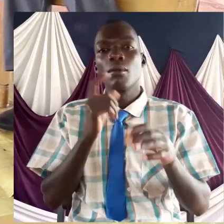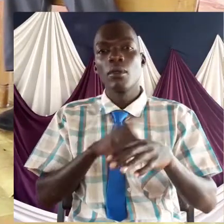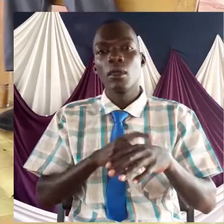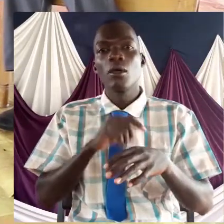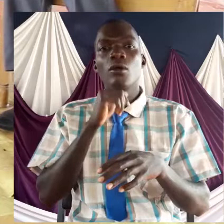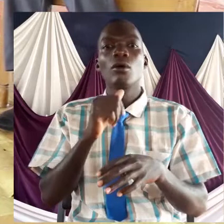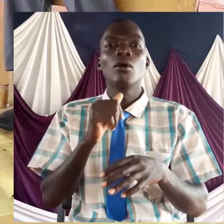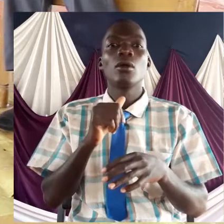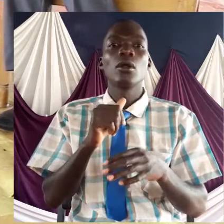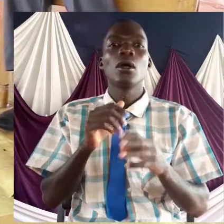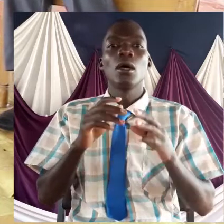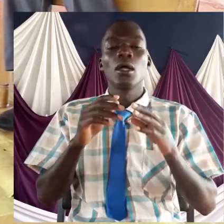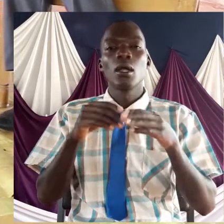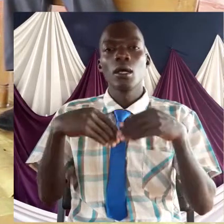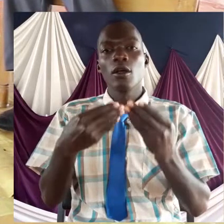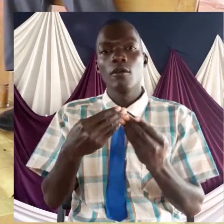not more or less realistic?